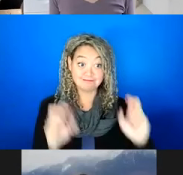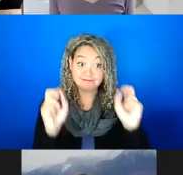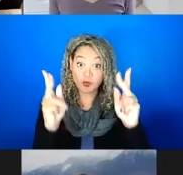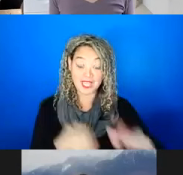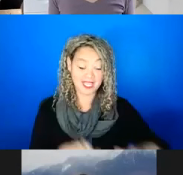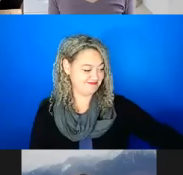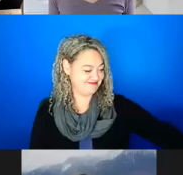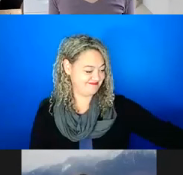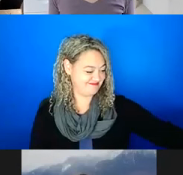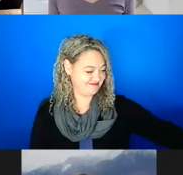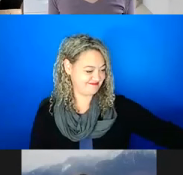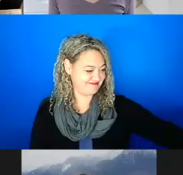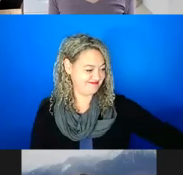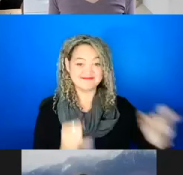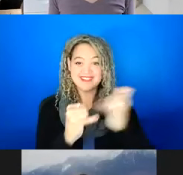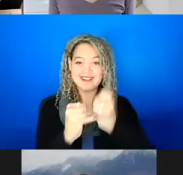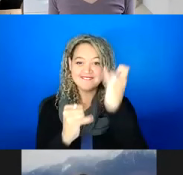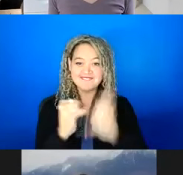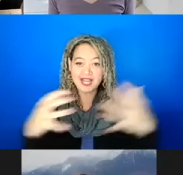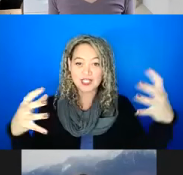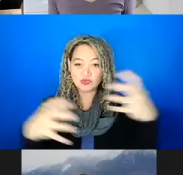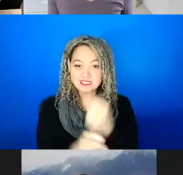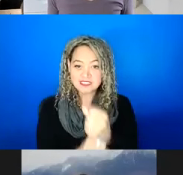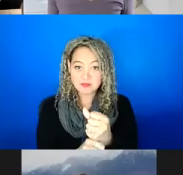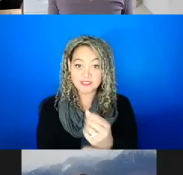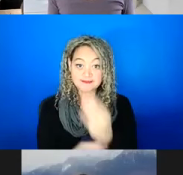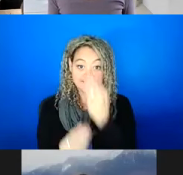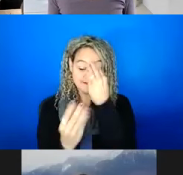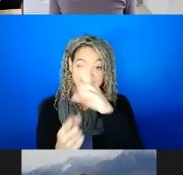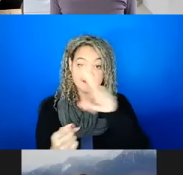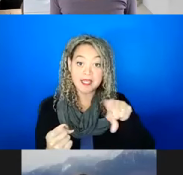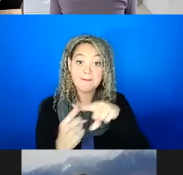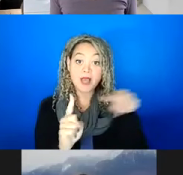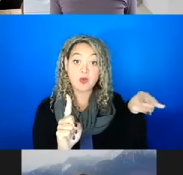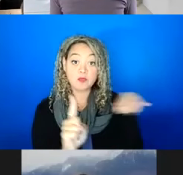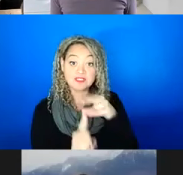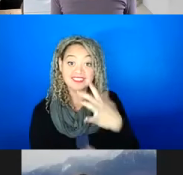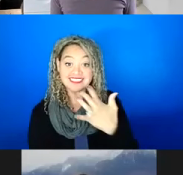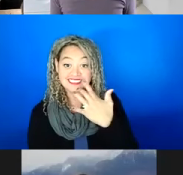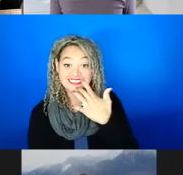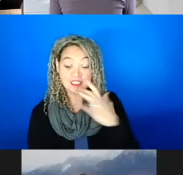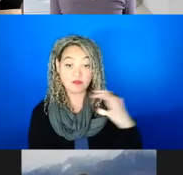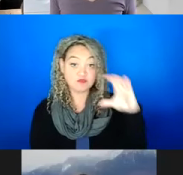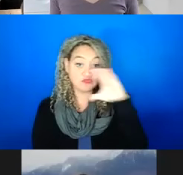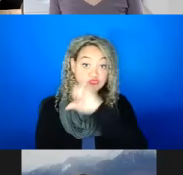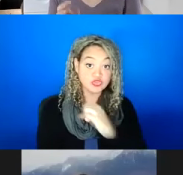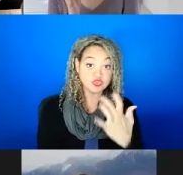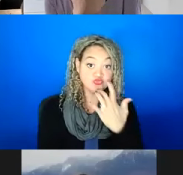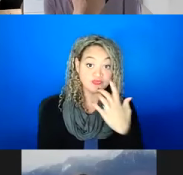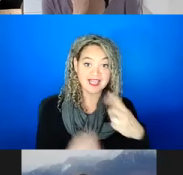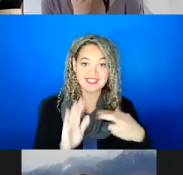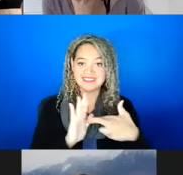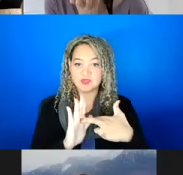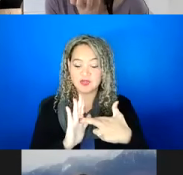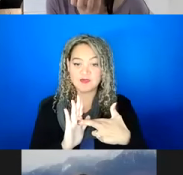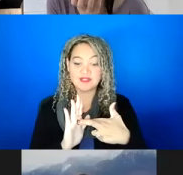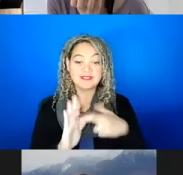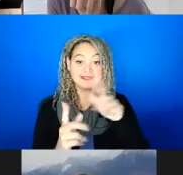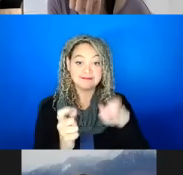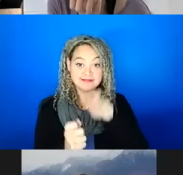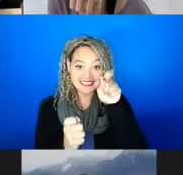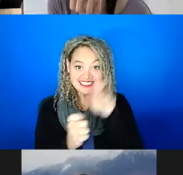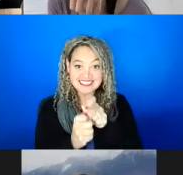Let me give you the final summary here. Information about perceived taste and inferred taste are represented by distinct